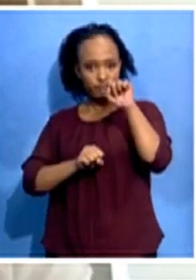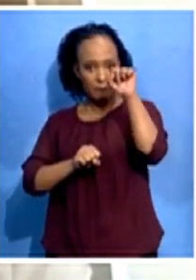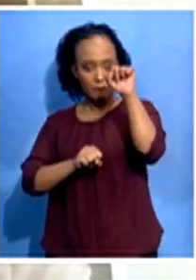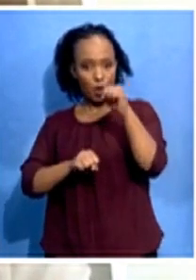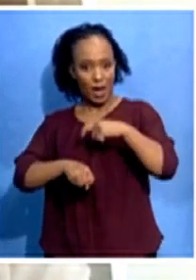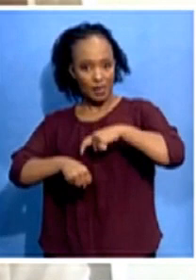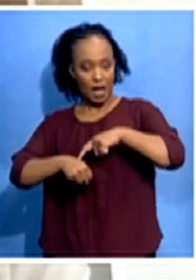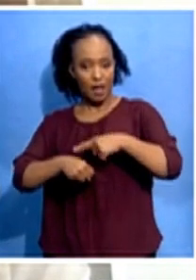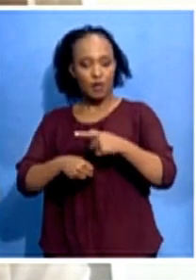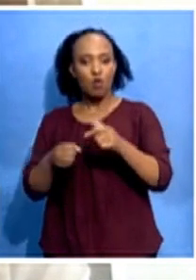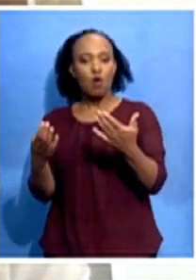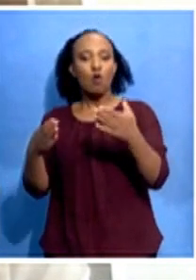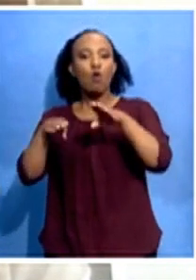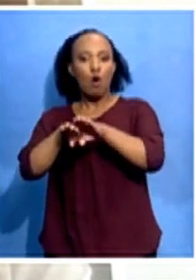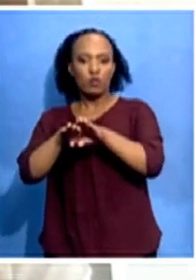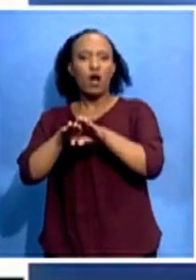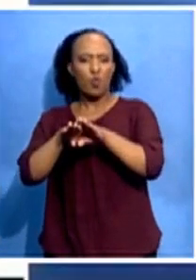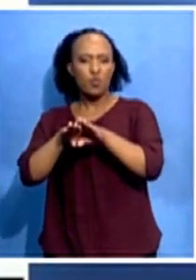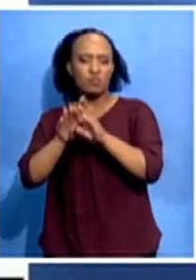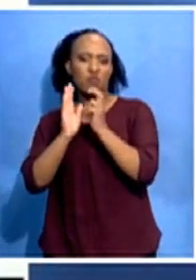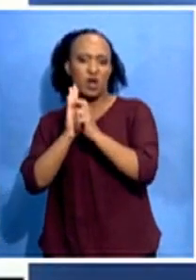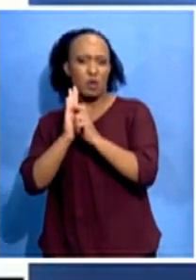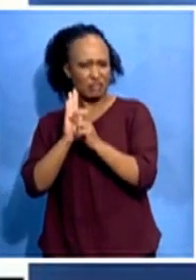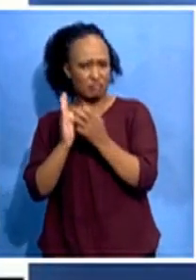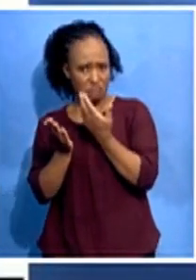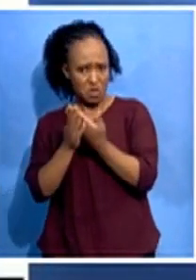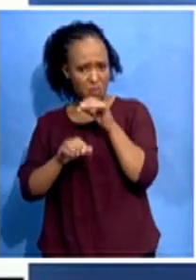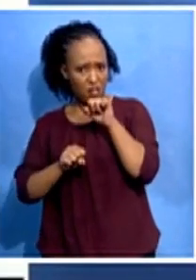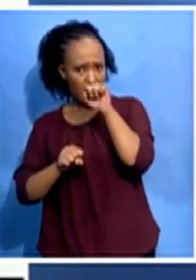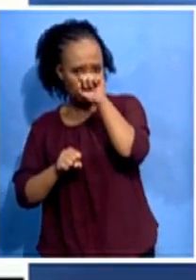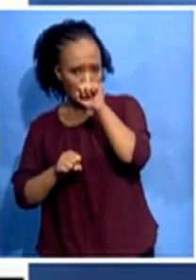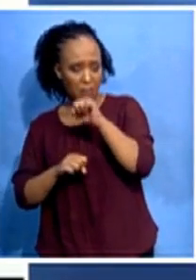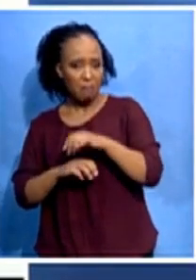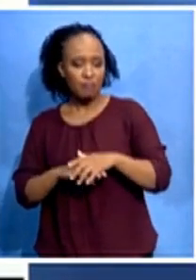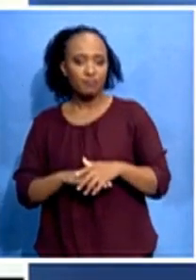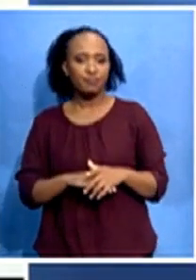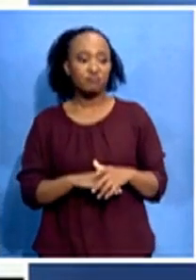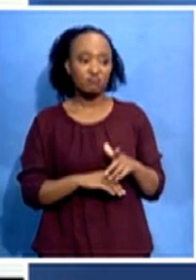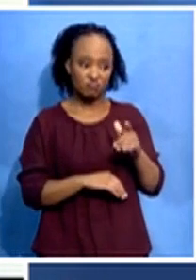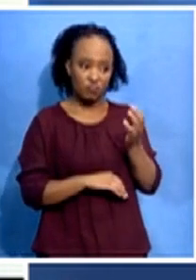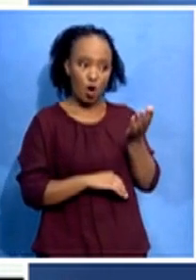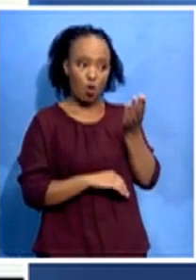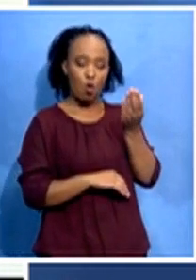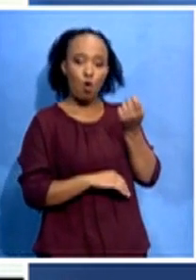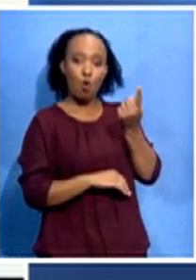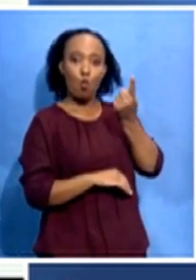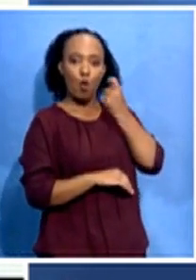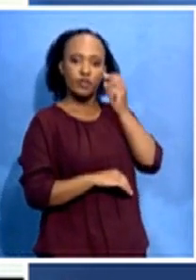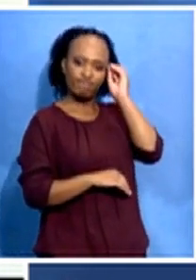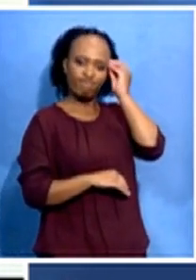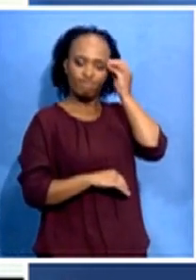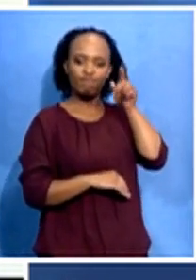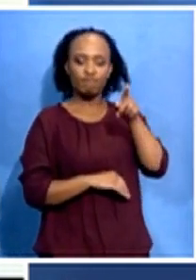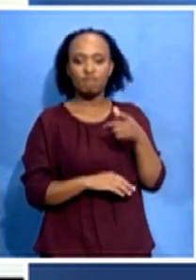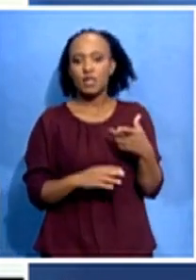It's an interesting question. It's a very good question. Some citizens will say, well, it might not make any difference. But I think that's really, really